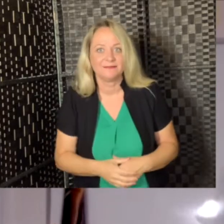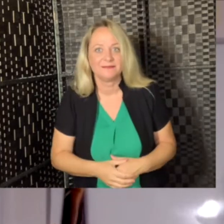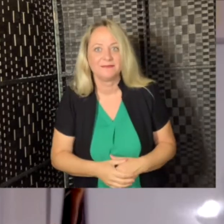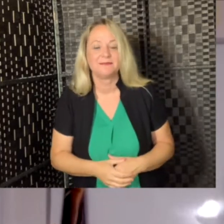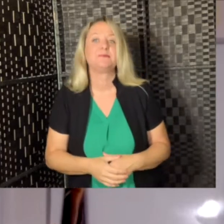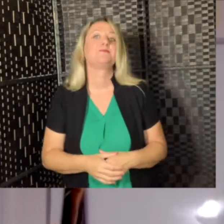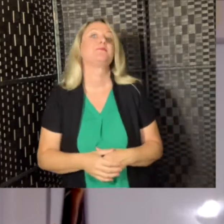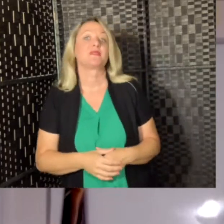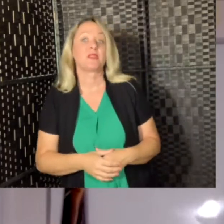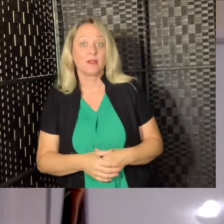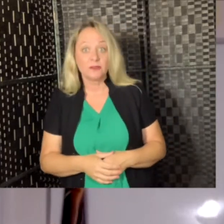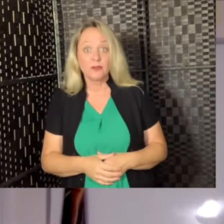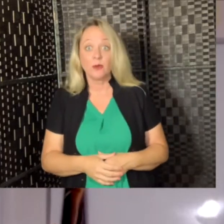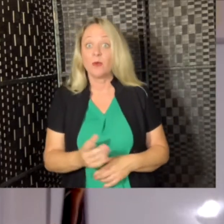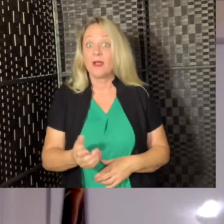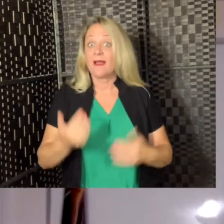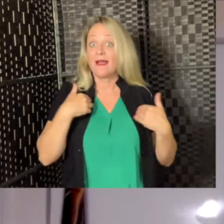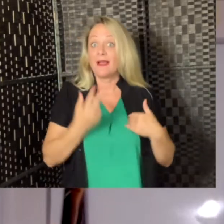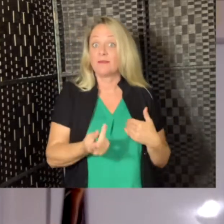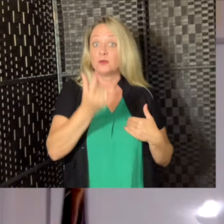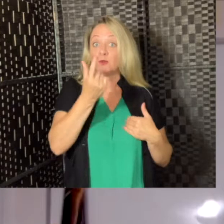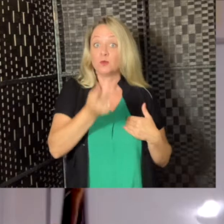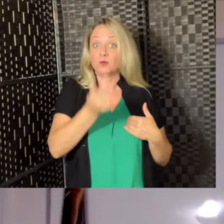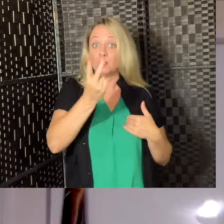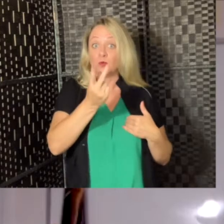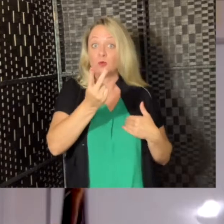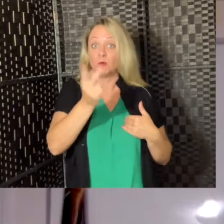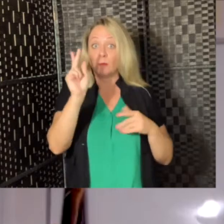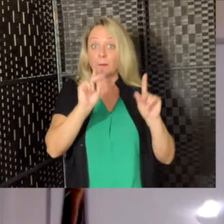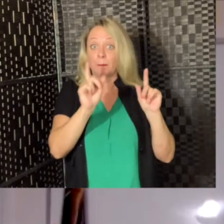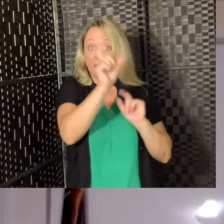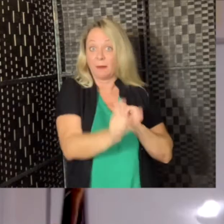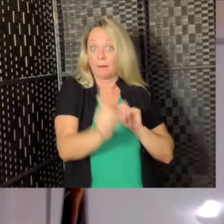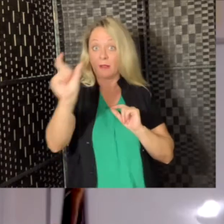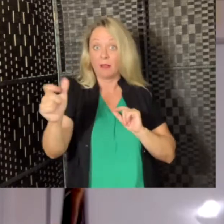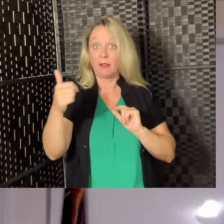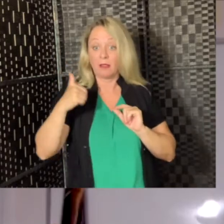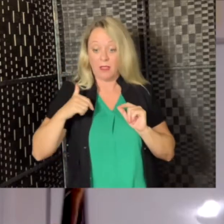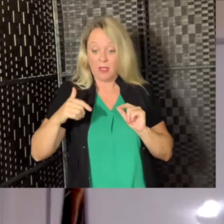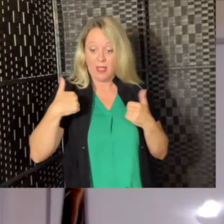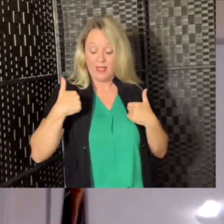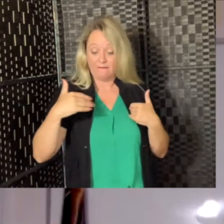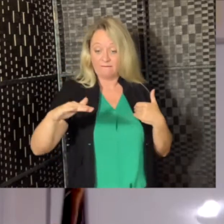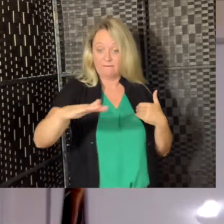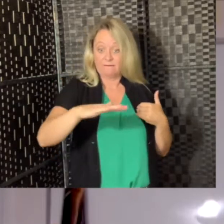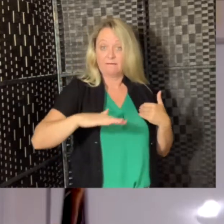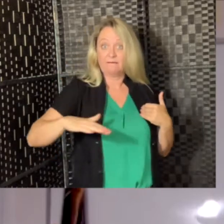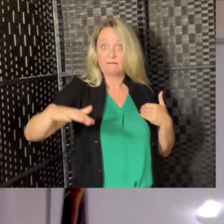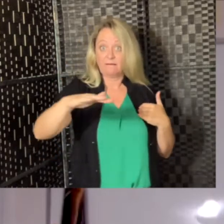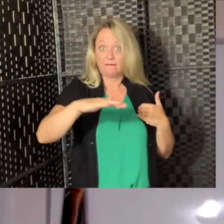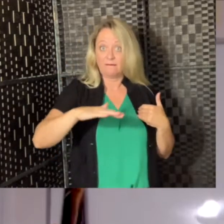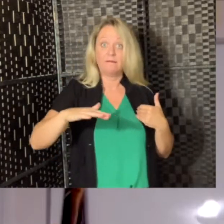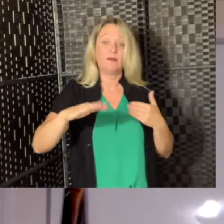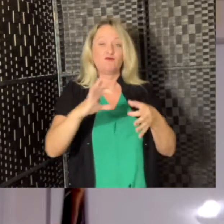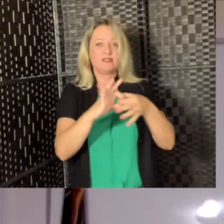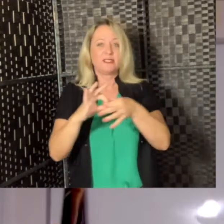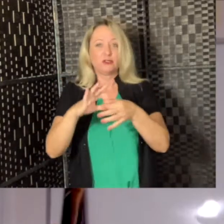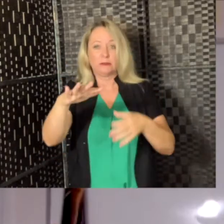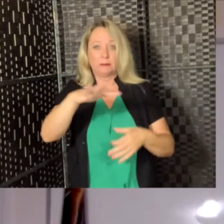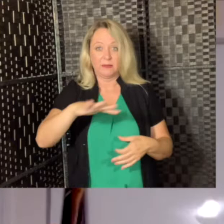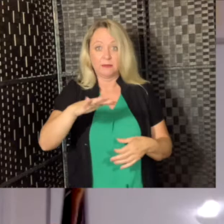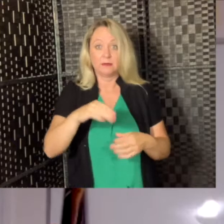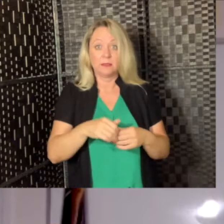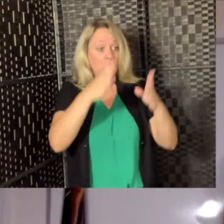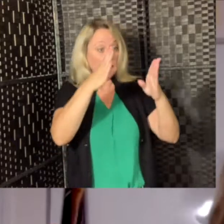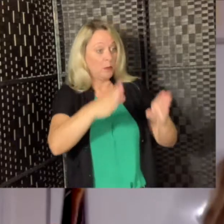space. So when I draw a person, they have a head, a heart, a center, and a body.